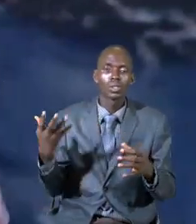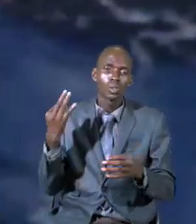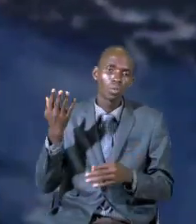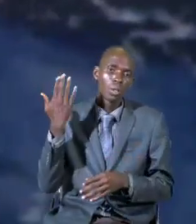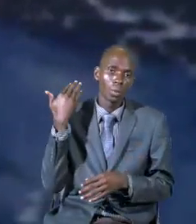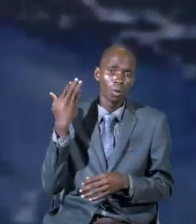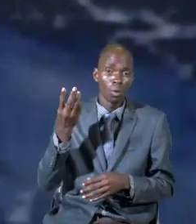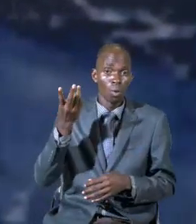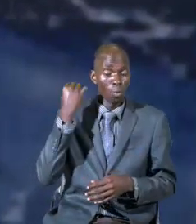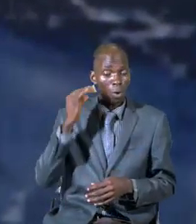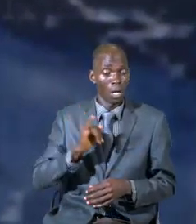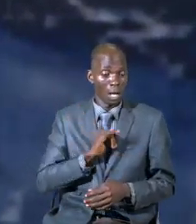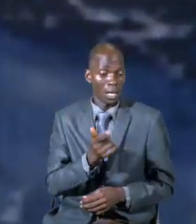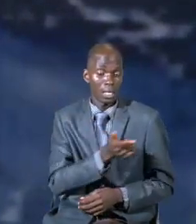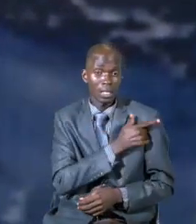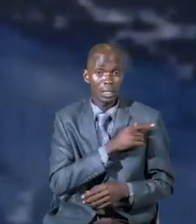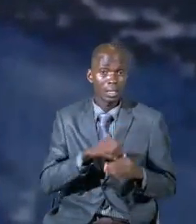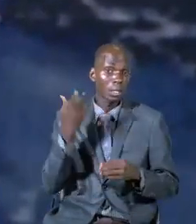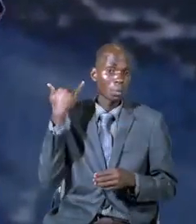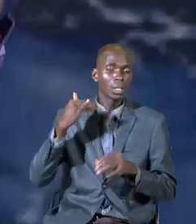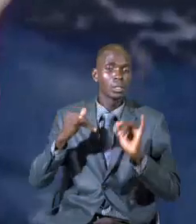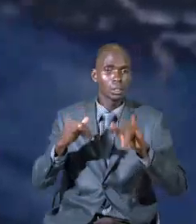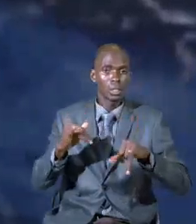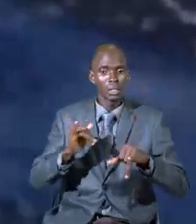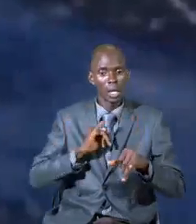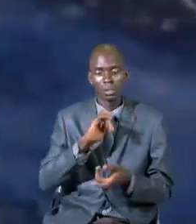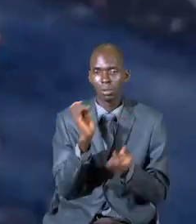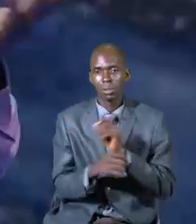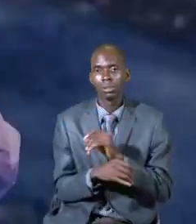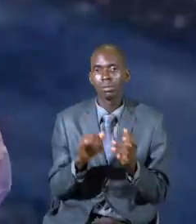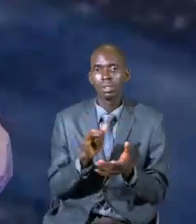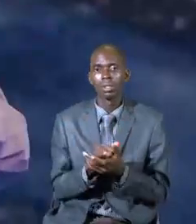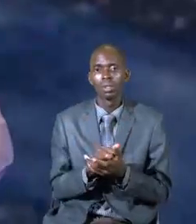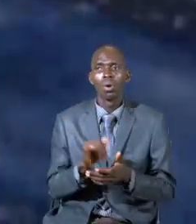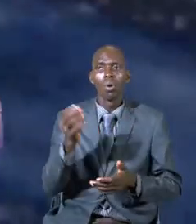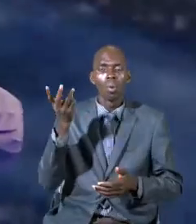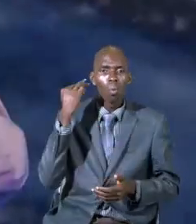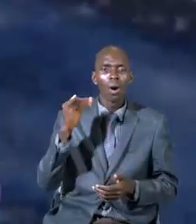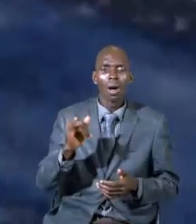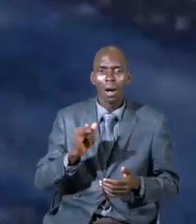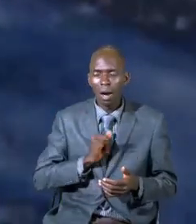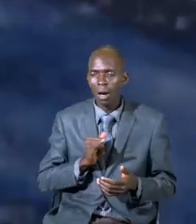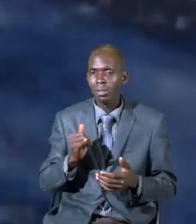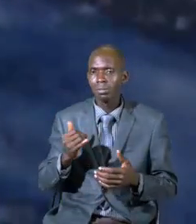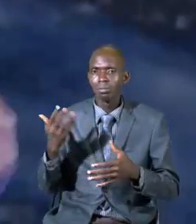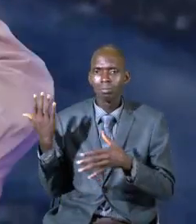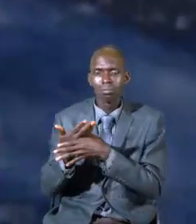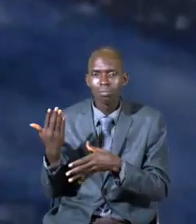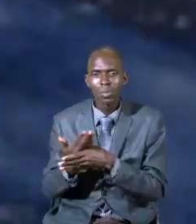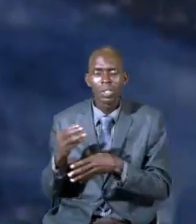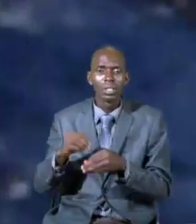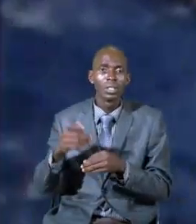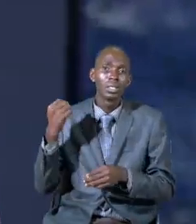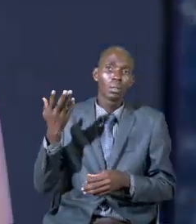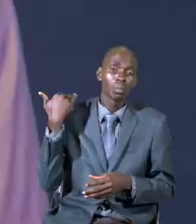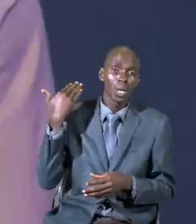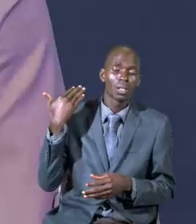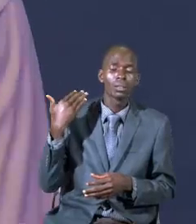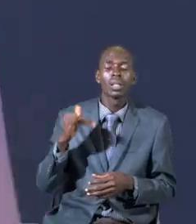mended that. Was I distracted in the past? Yes, I had to mend that. Was I